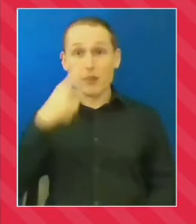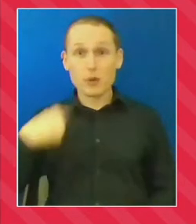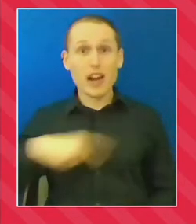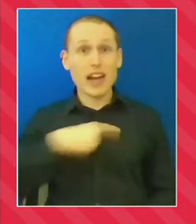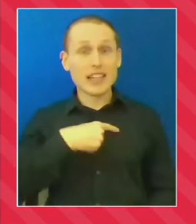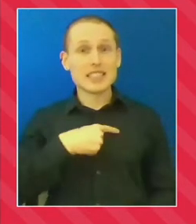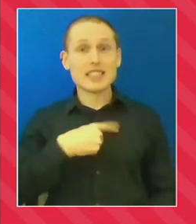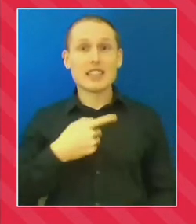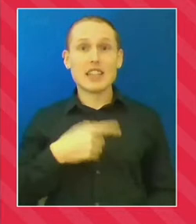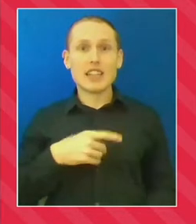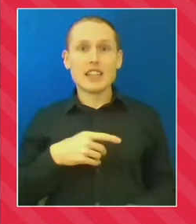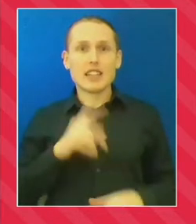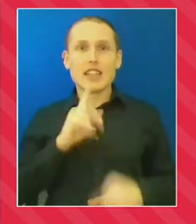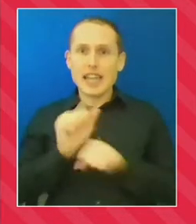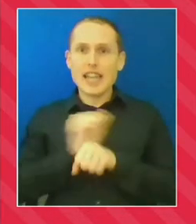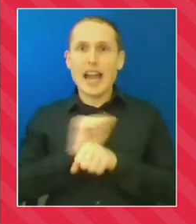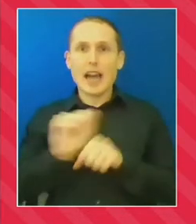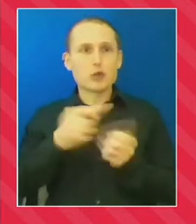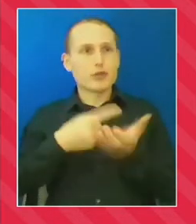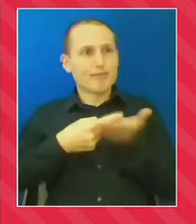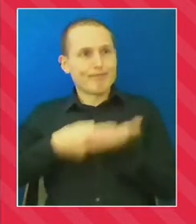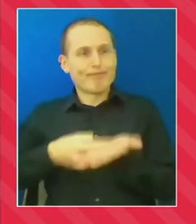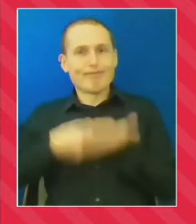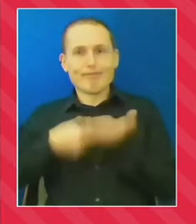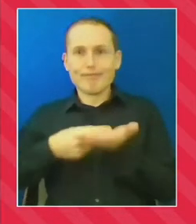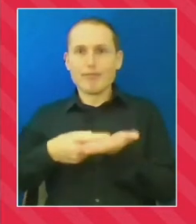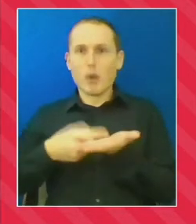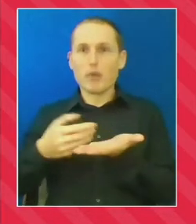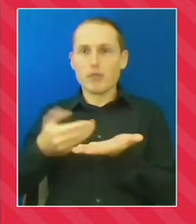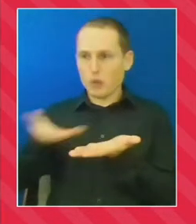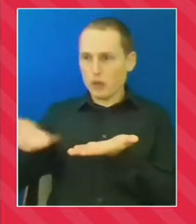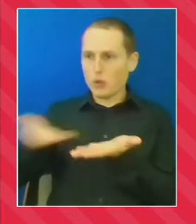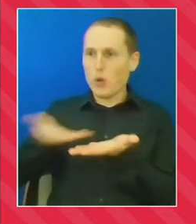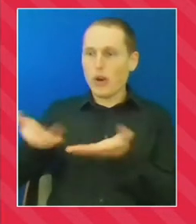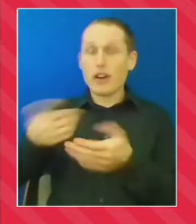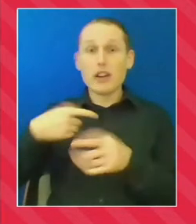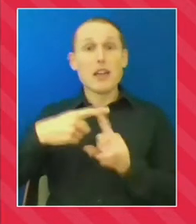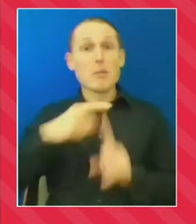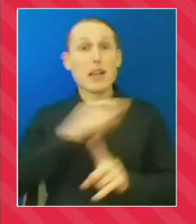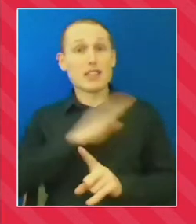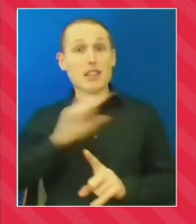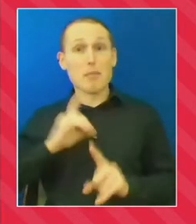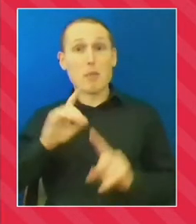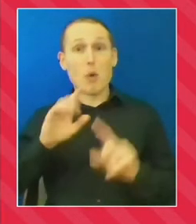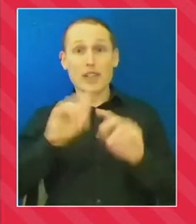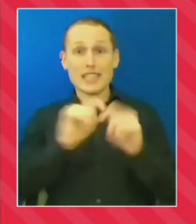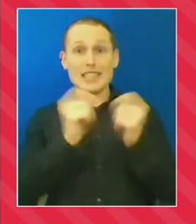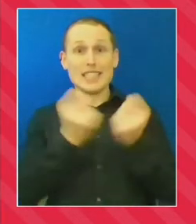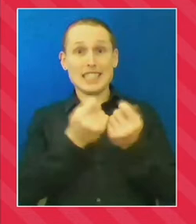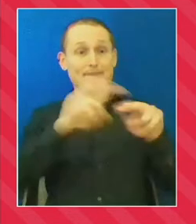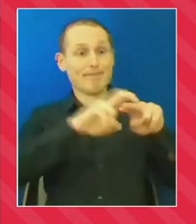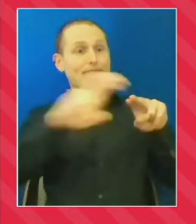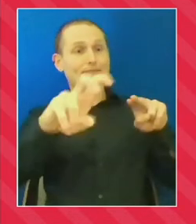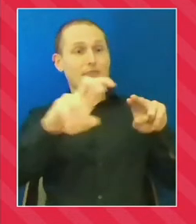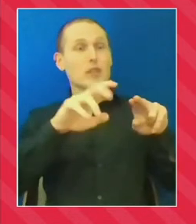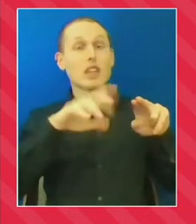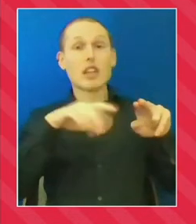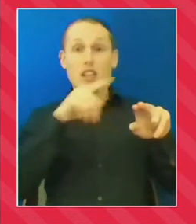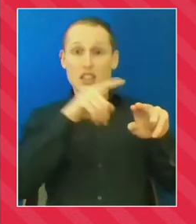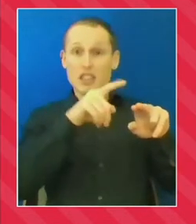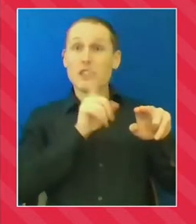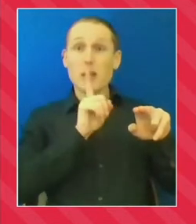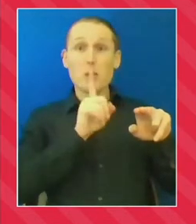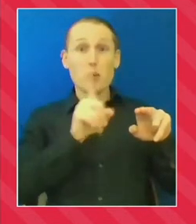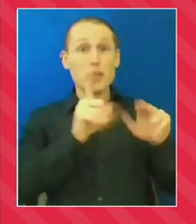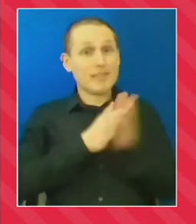a conversation we had, but also it was some board members on our strategic planning team who really wanted